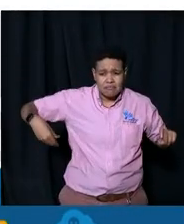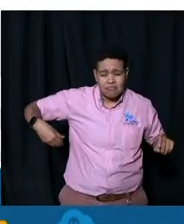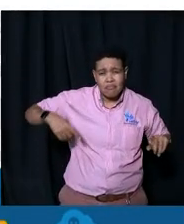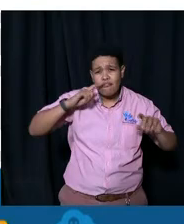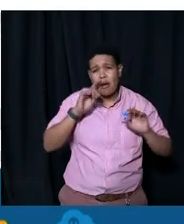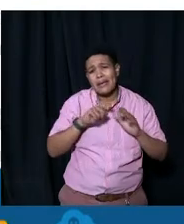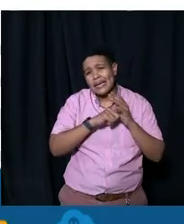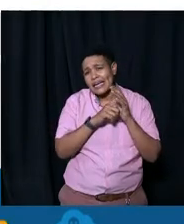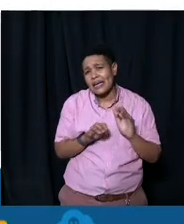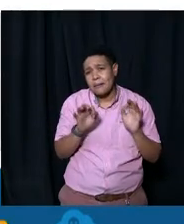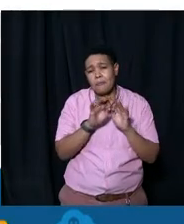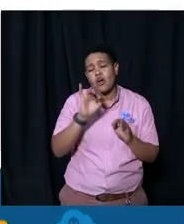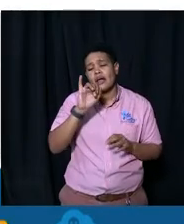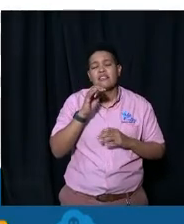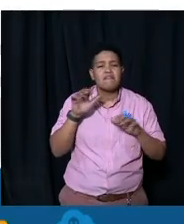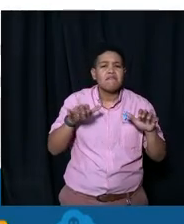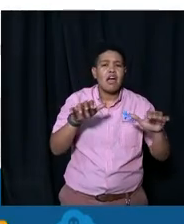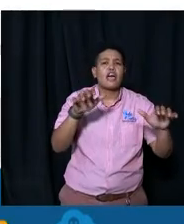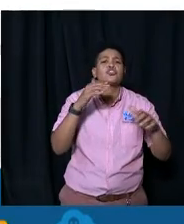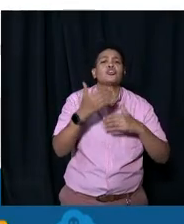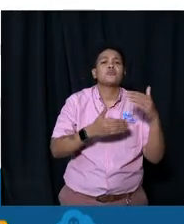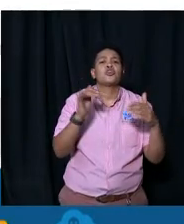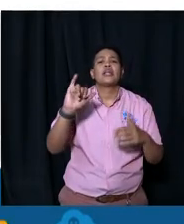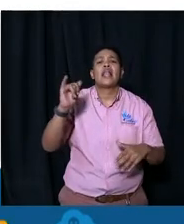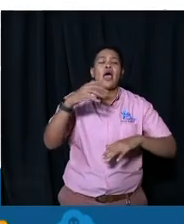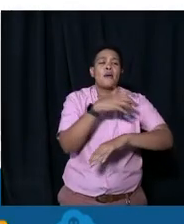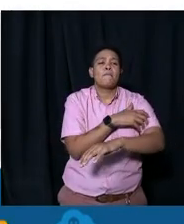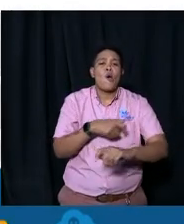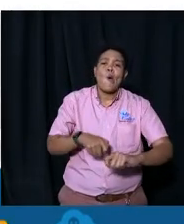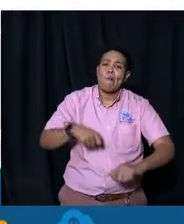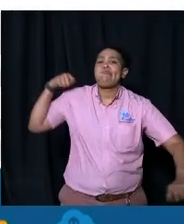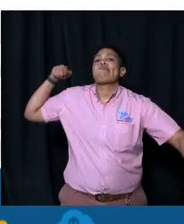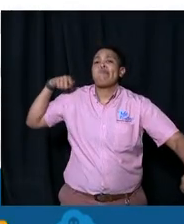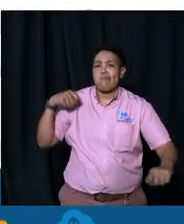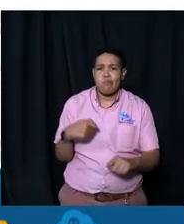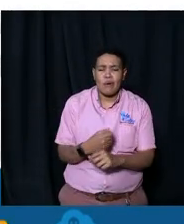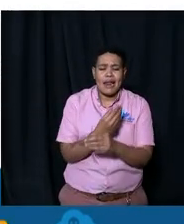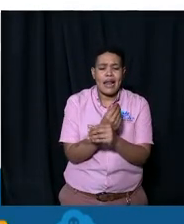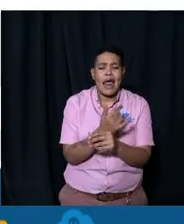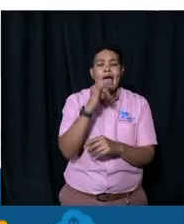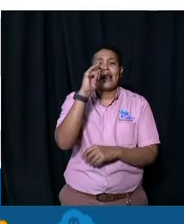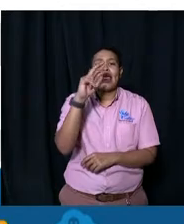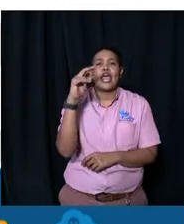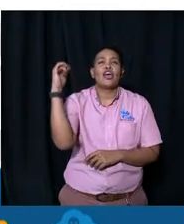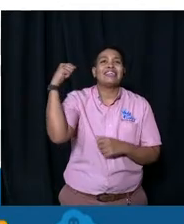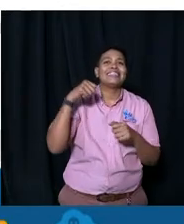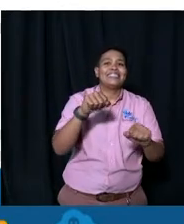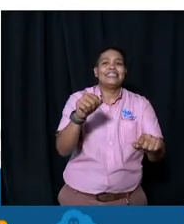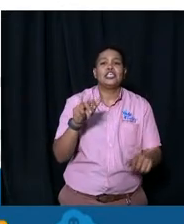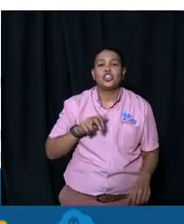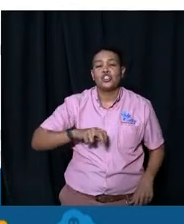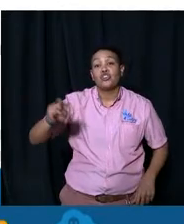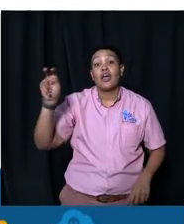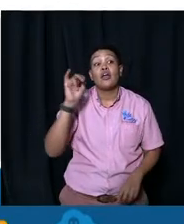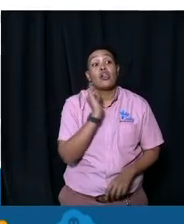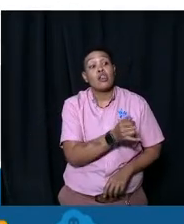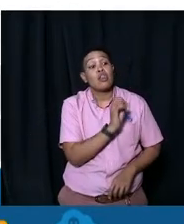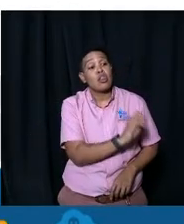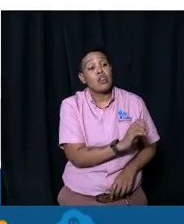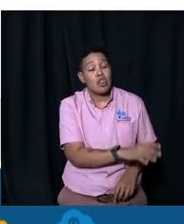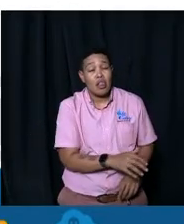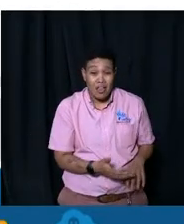sources, industrial processes such as power generation, land, air, and sea transportation, waste disposal and